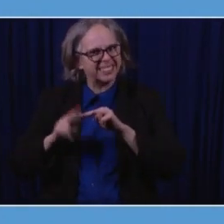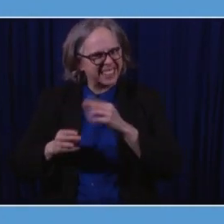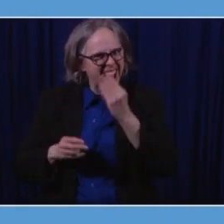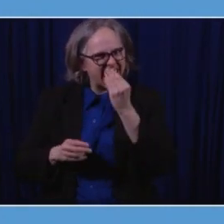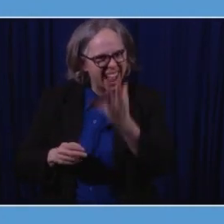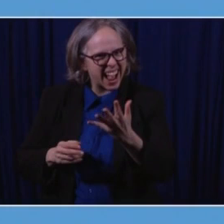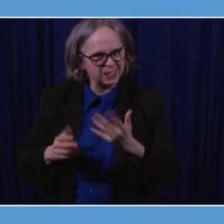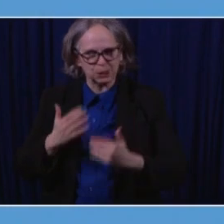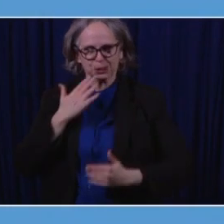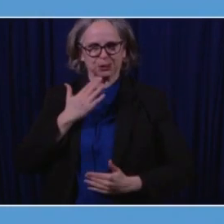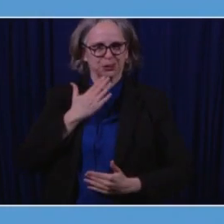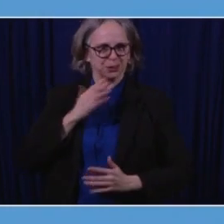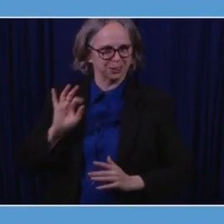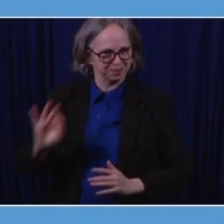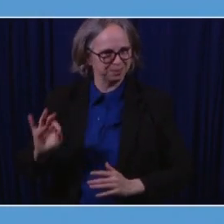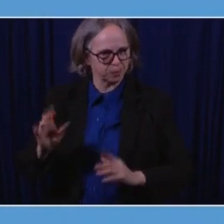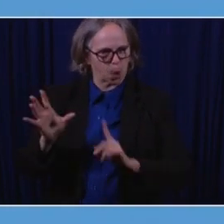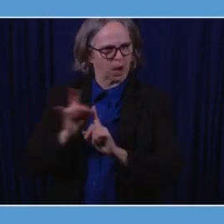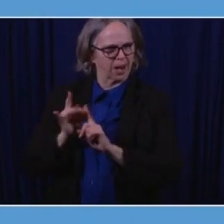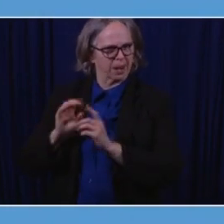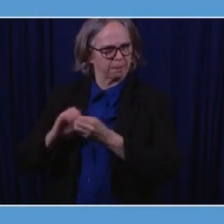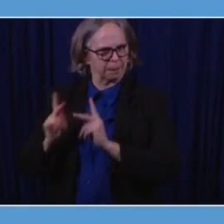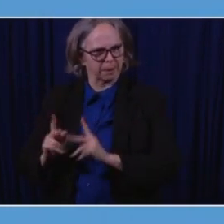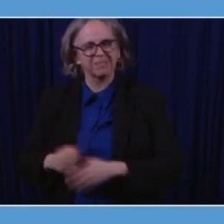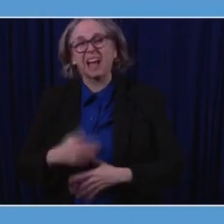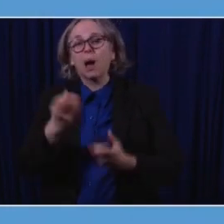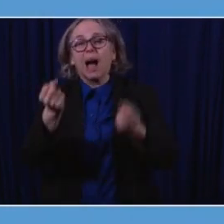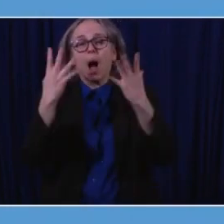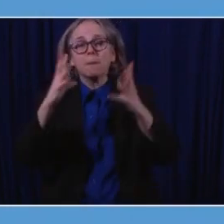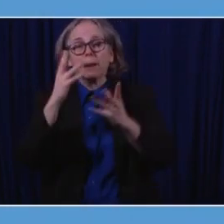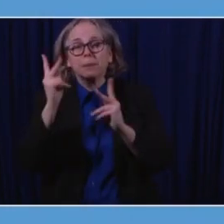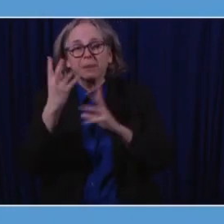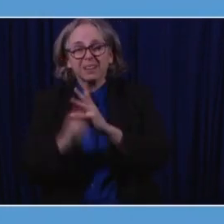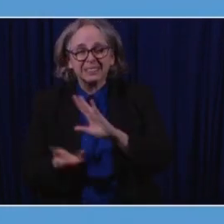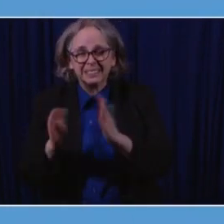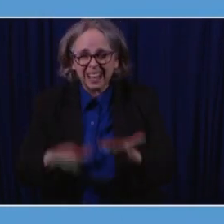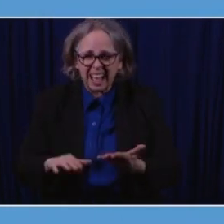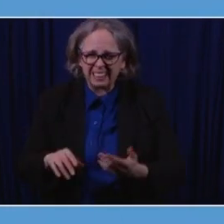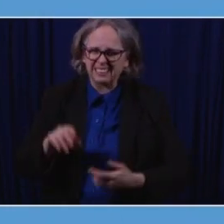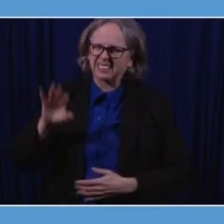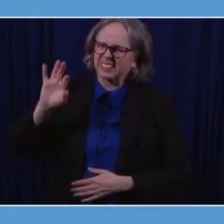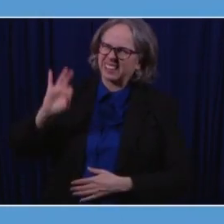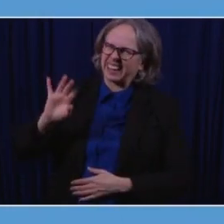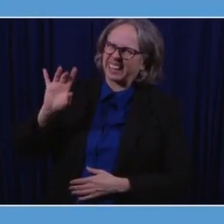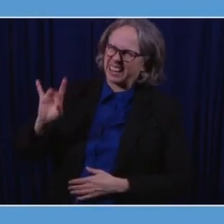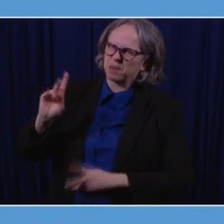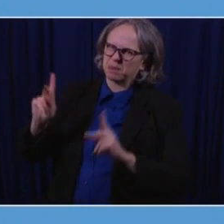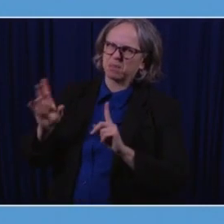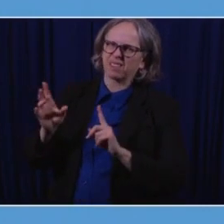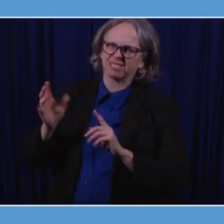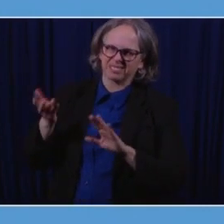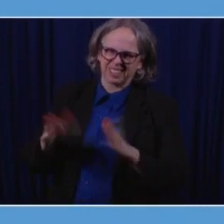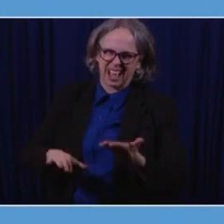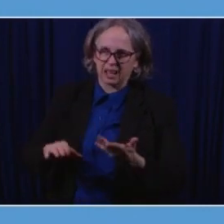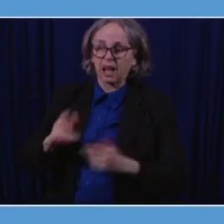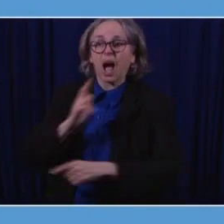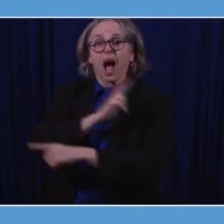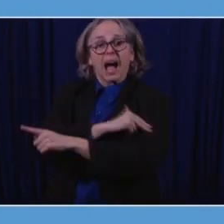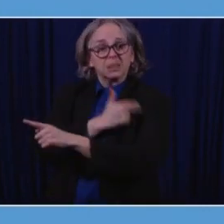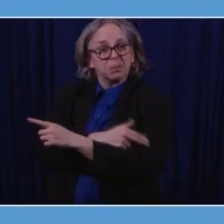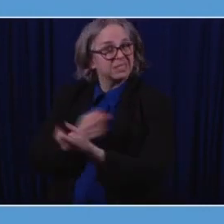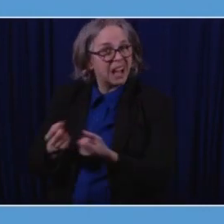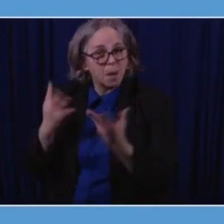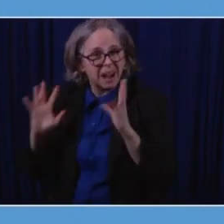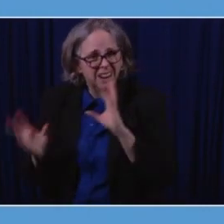further. If you look at the deaths, sadly, we're at 98 deaths. Hospitalizations at a